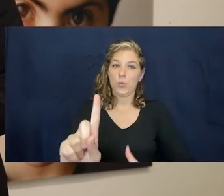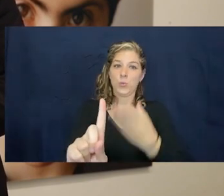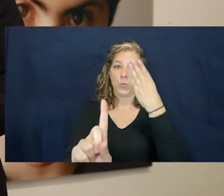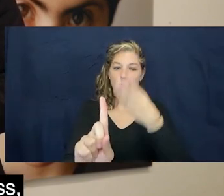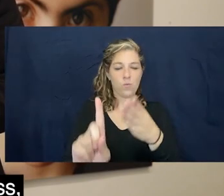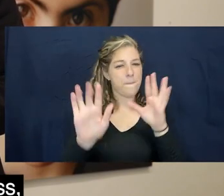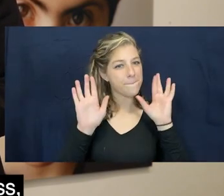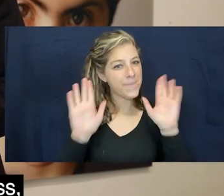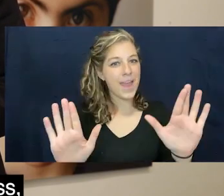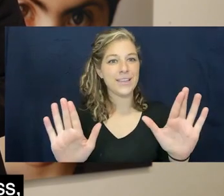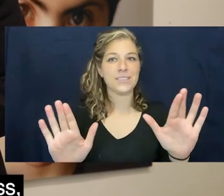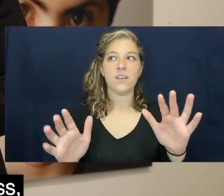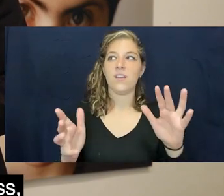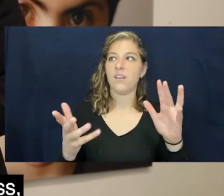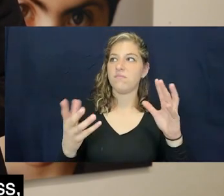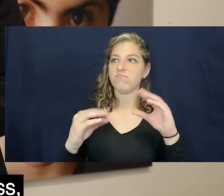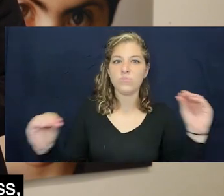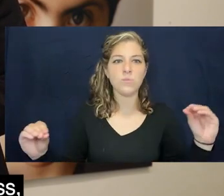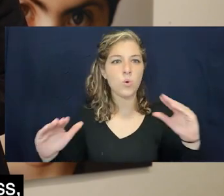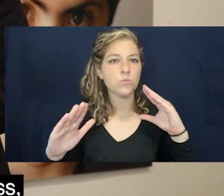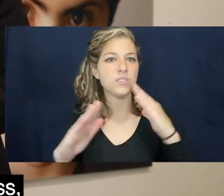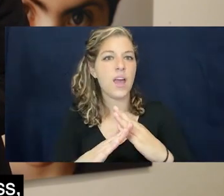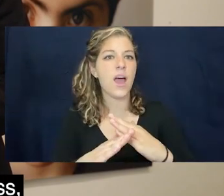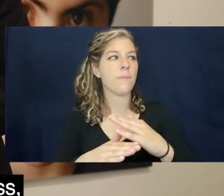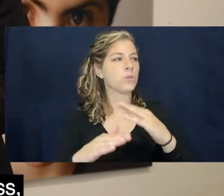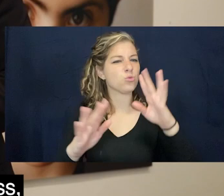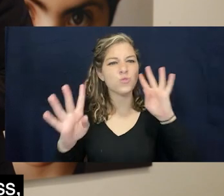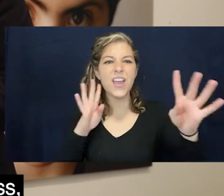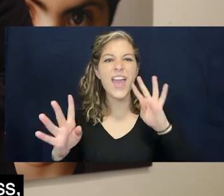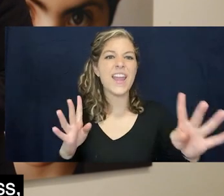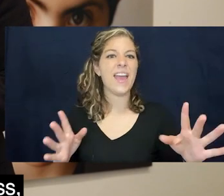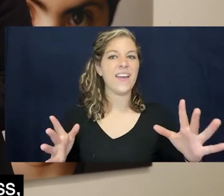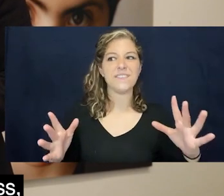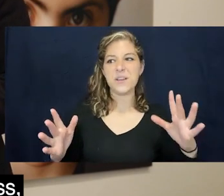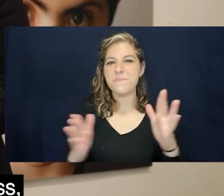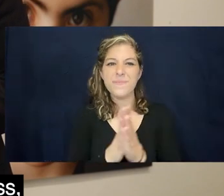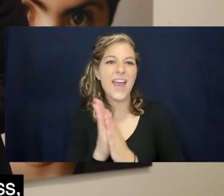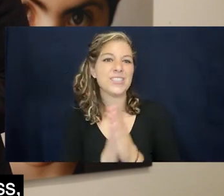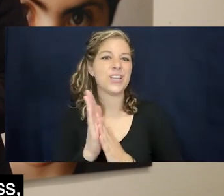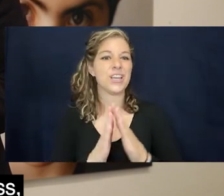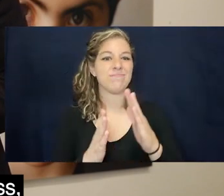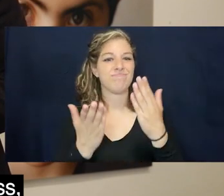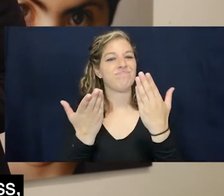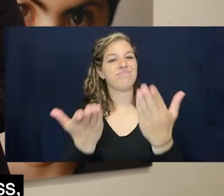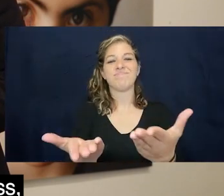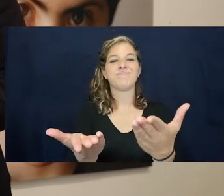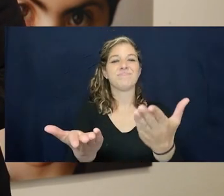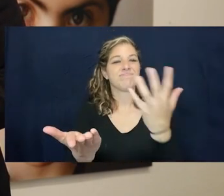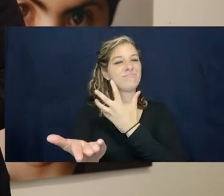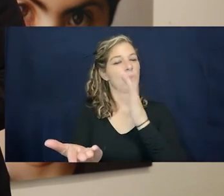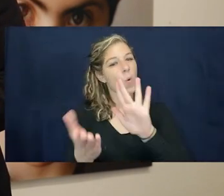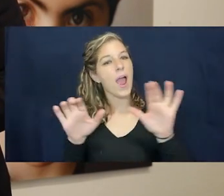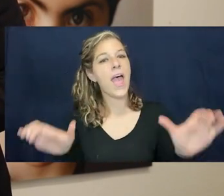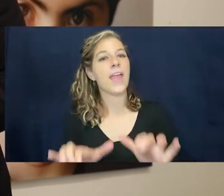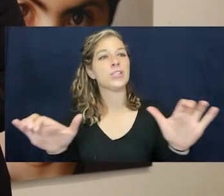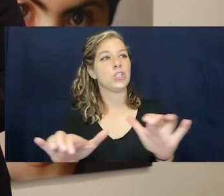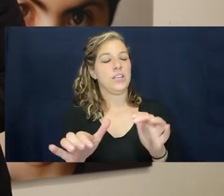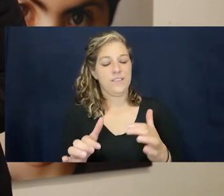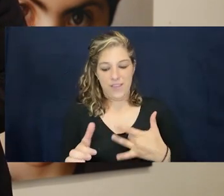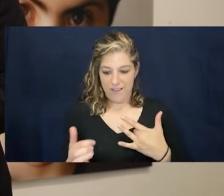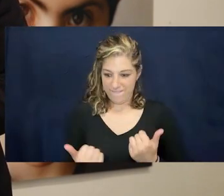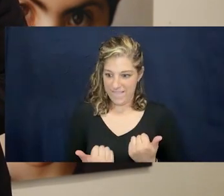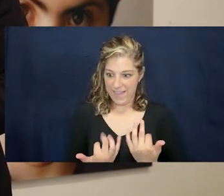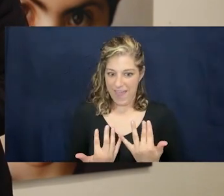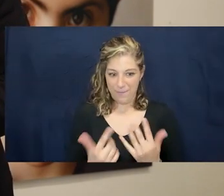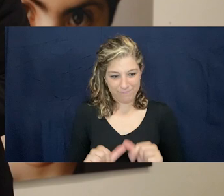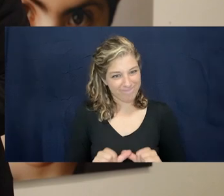to you, amazing, unstoppable, creative, fearless, passionate Sean Horn, whose actions keep the